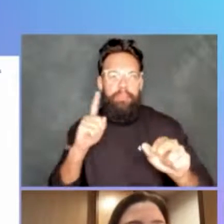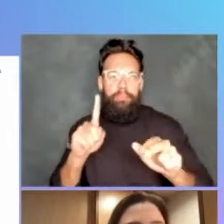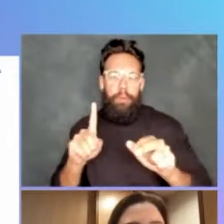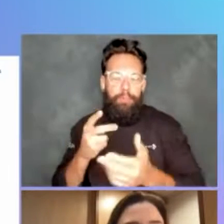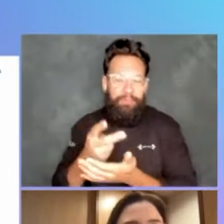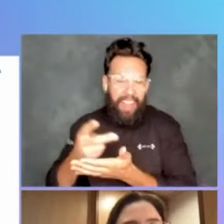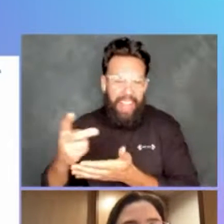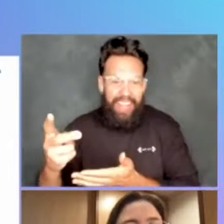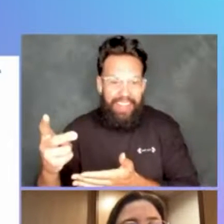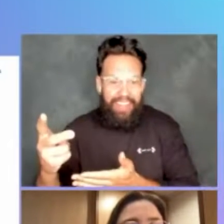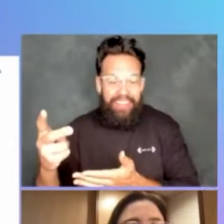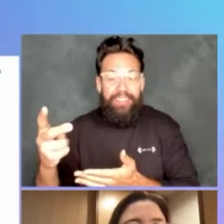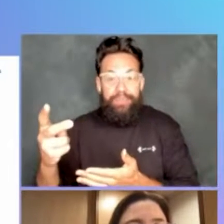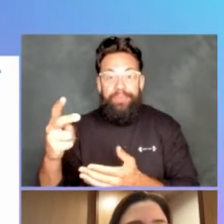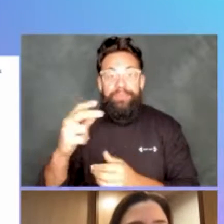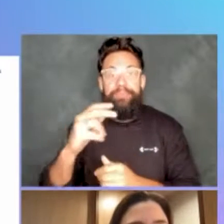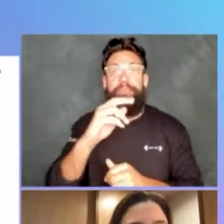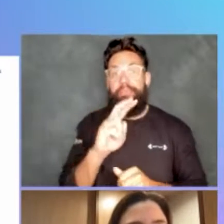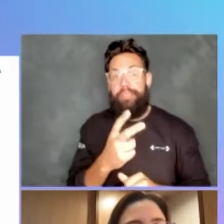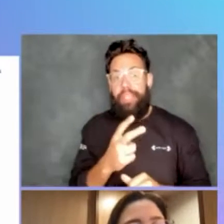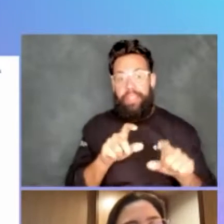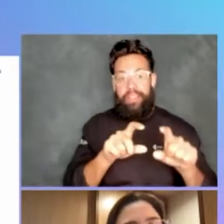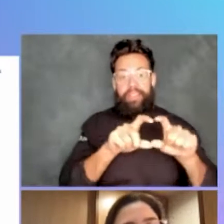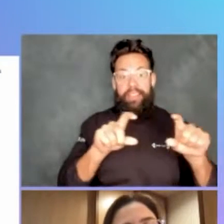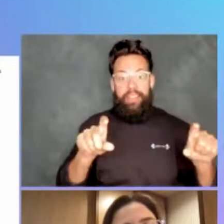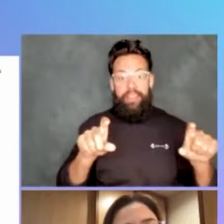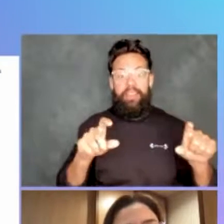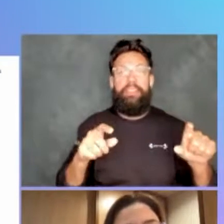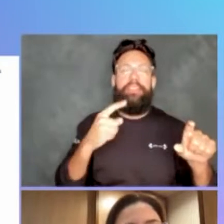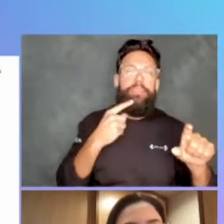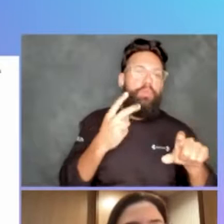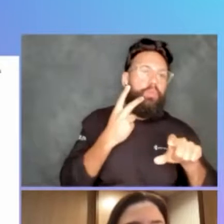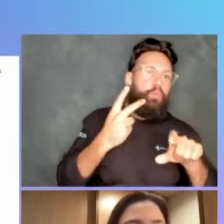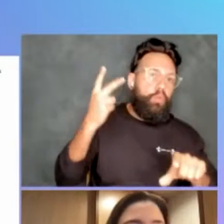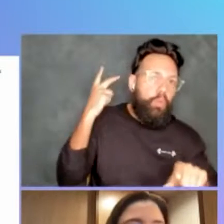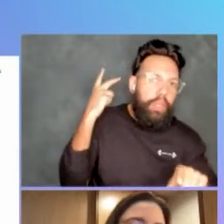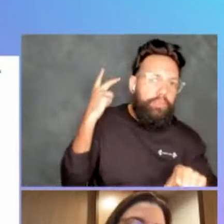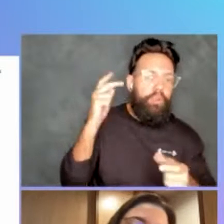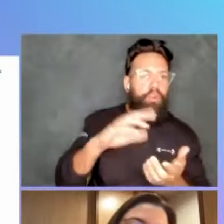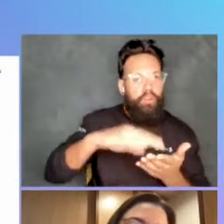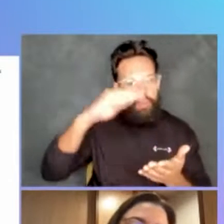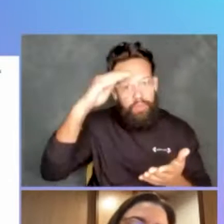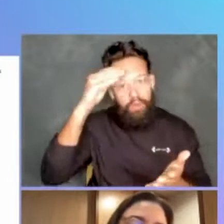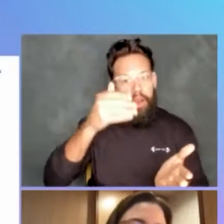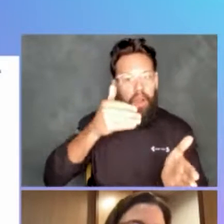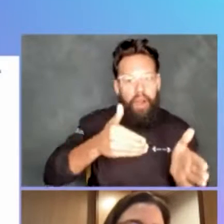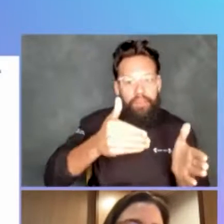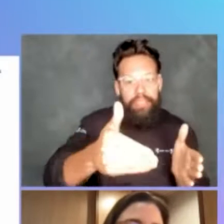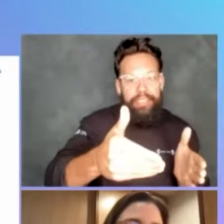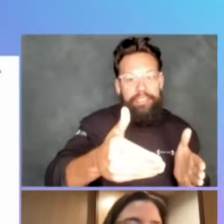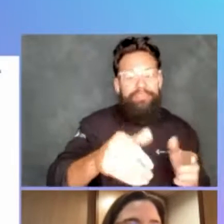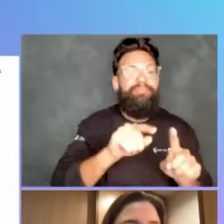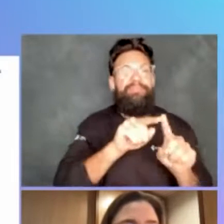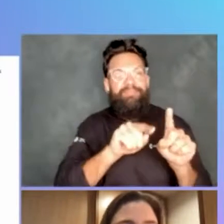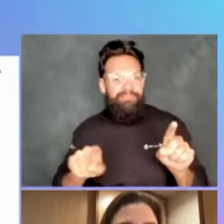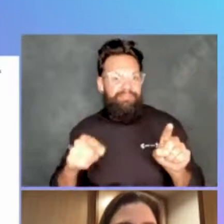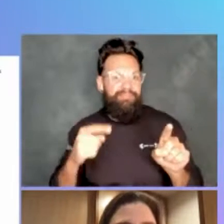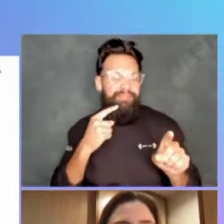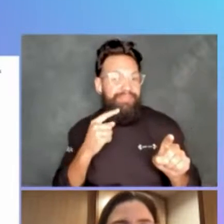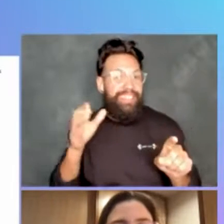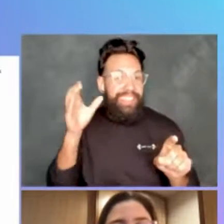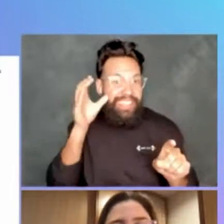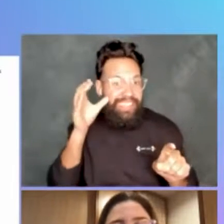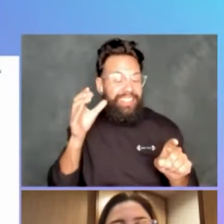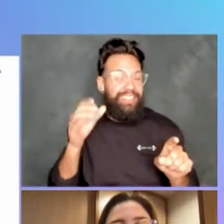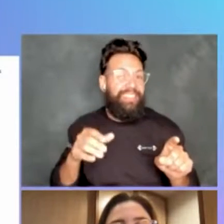a second text box which says retro often, and an arrow coming out of that which says listen, listen, and listen